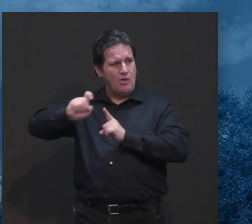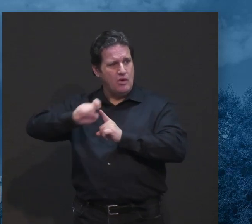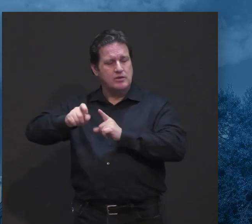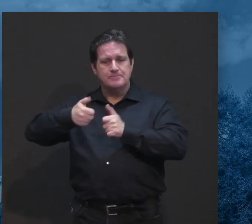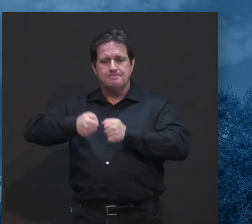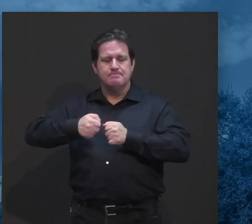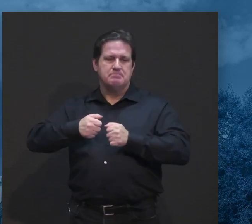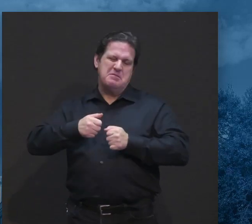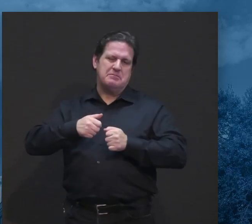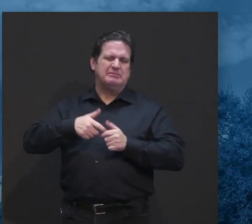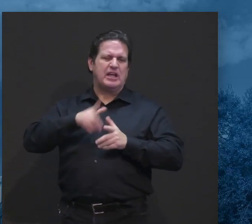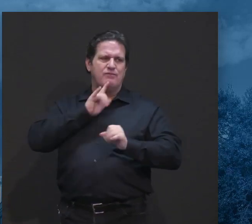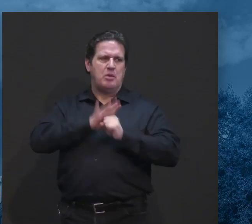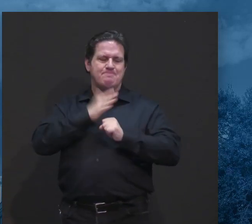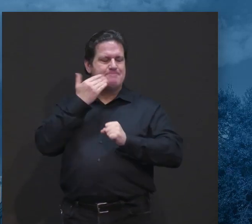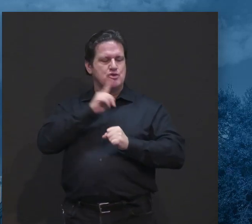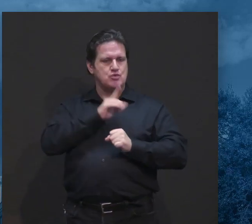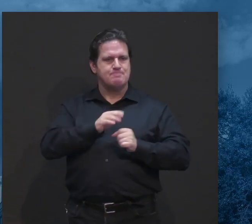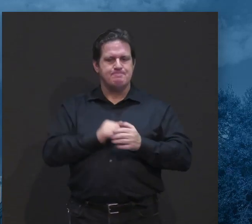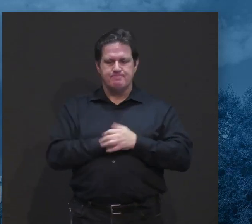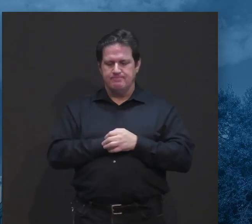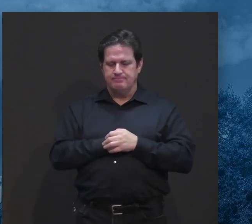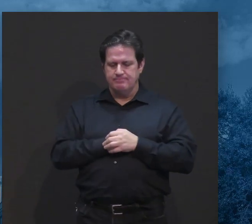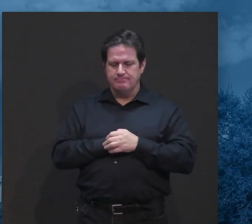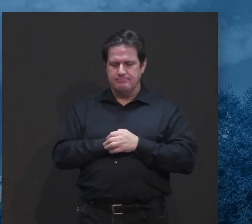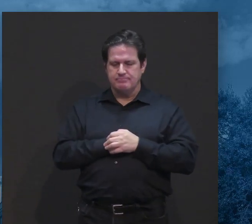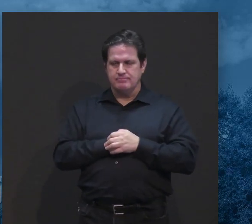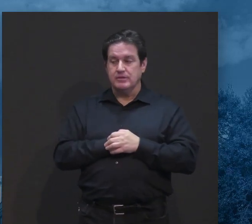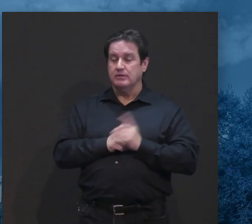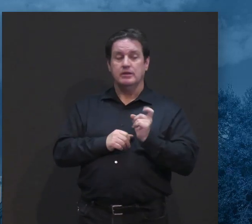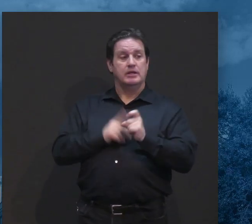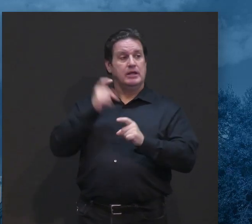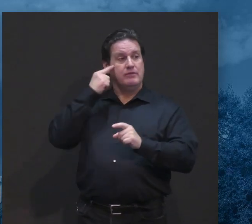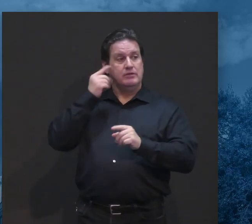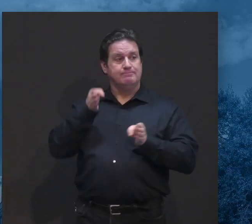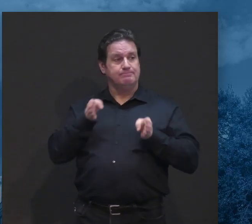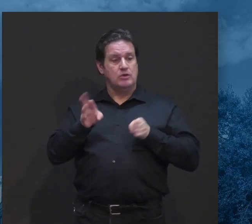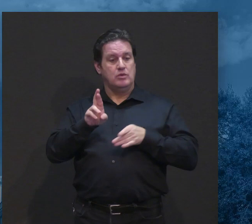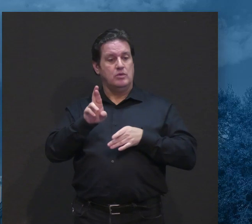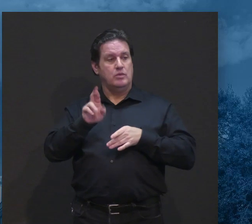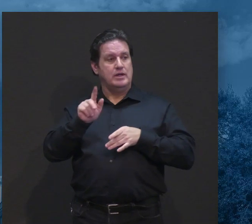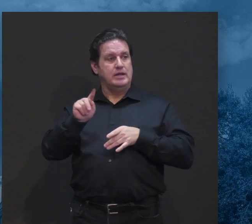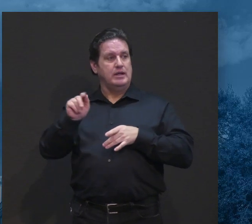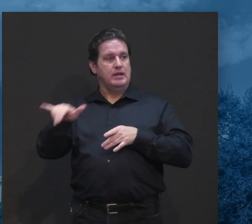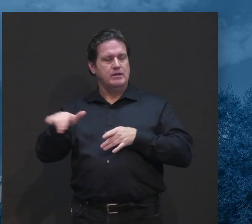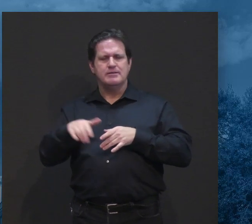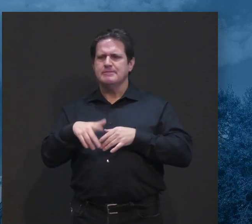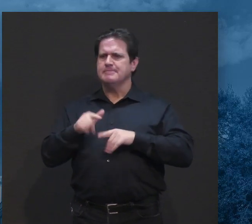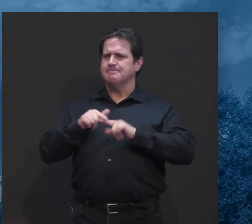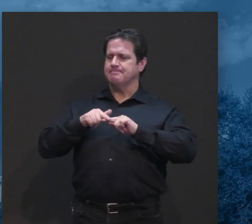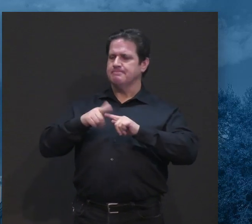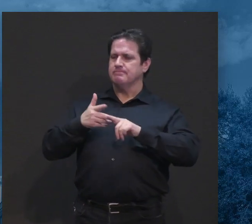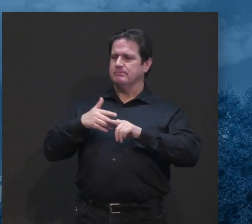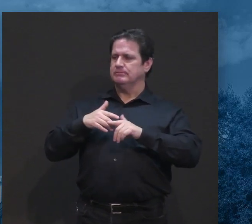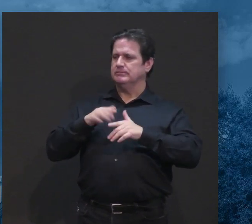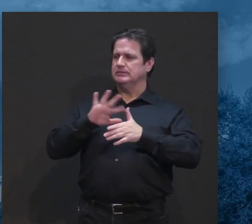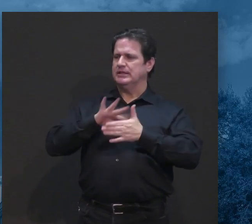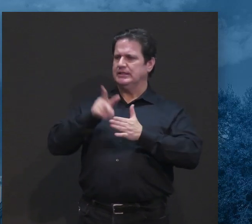ask my team to confirm that. Sure. And for the governor or for Dr. Rattay, you rely on those